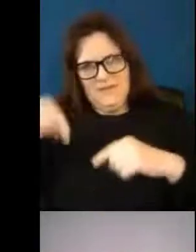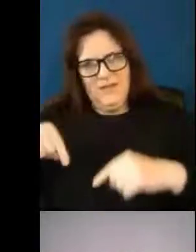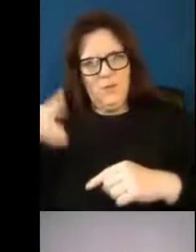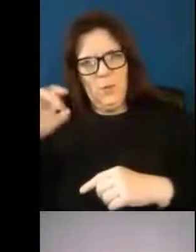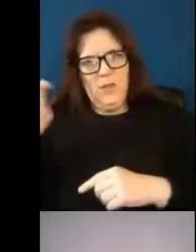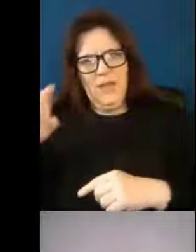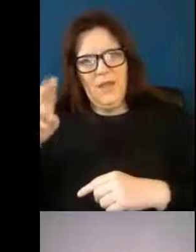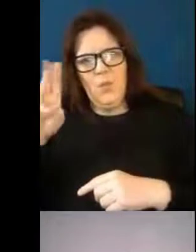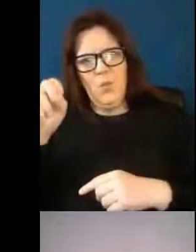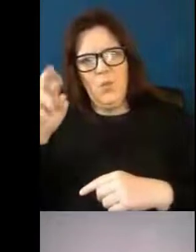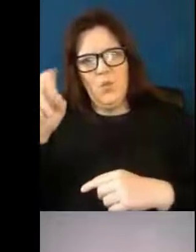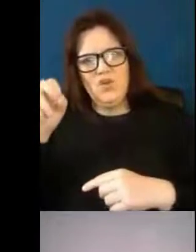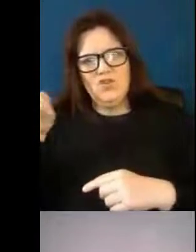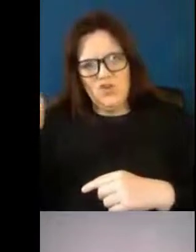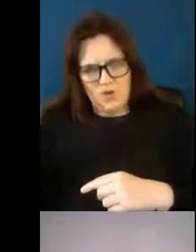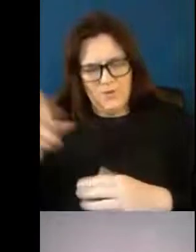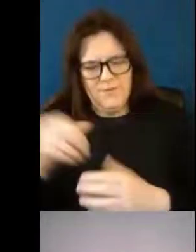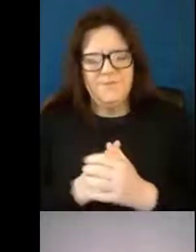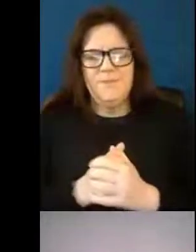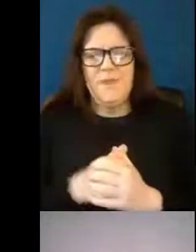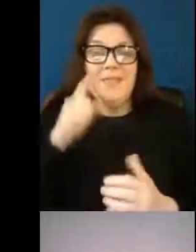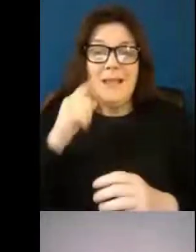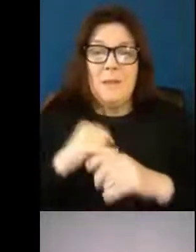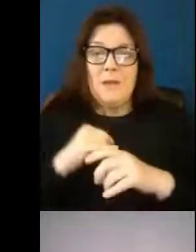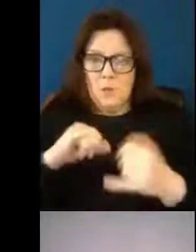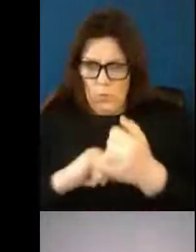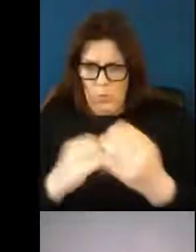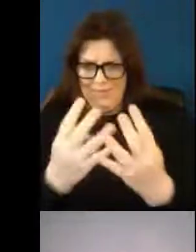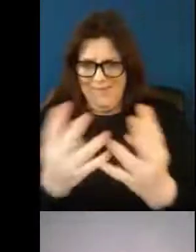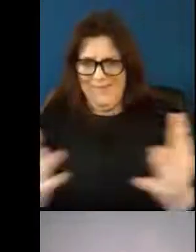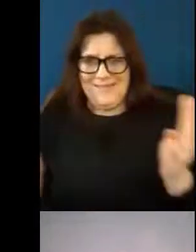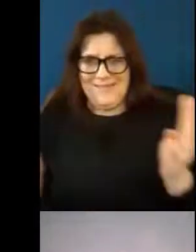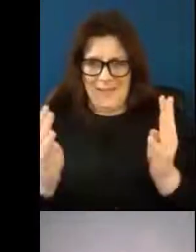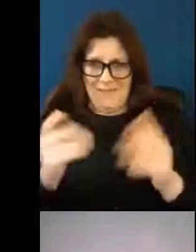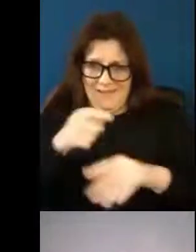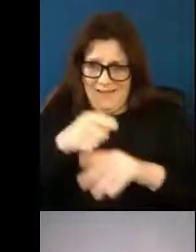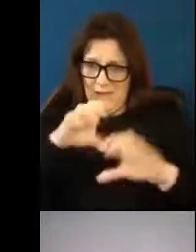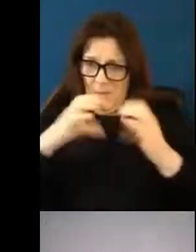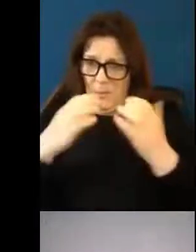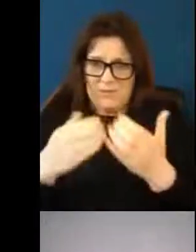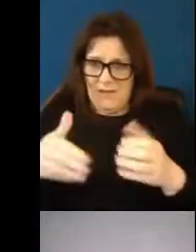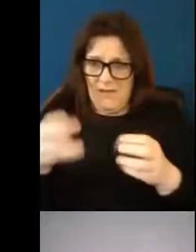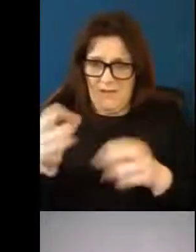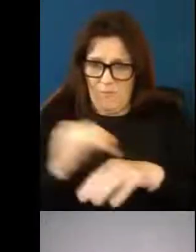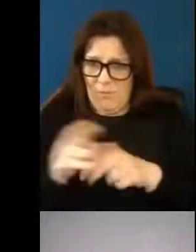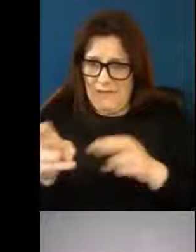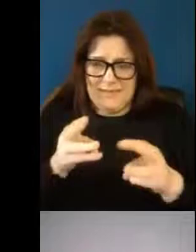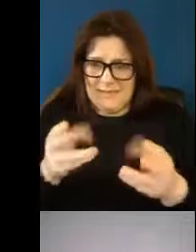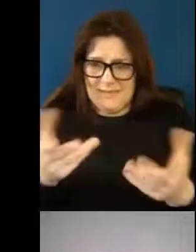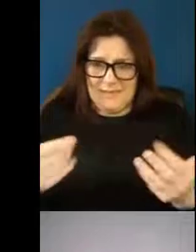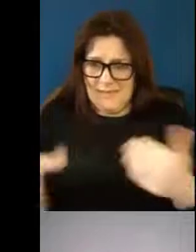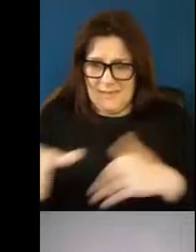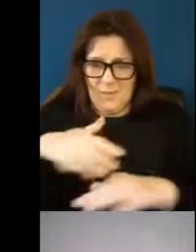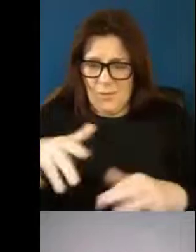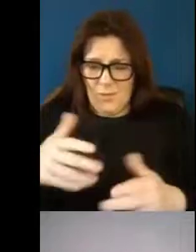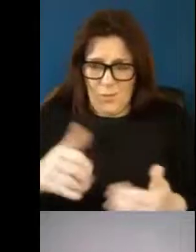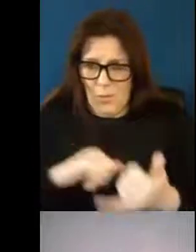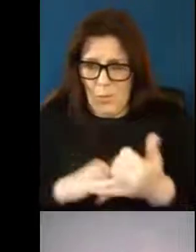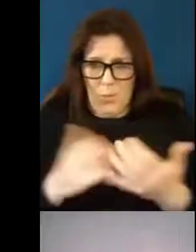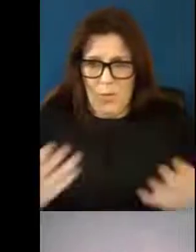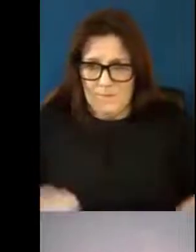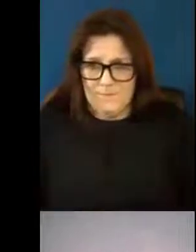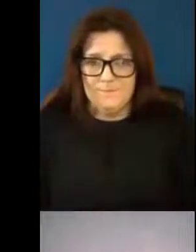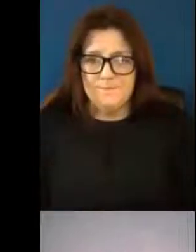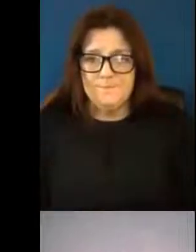about who sits around the table at this community of practice. There is a